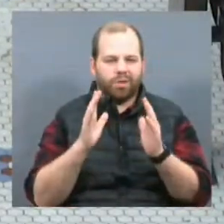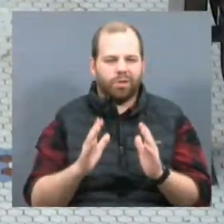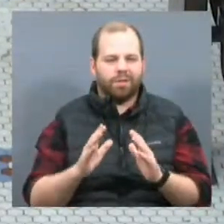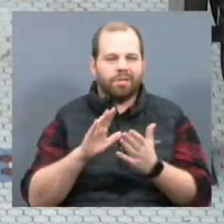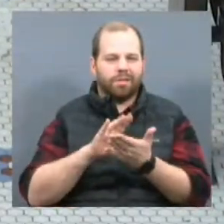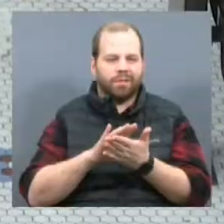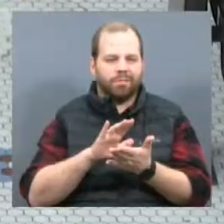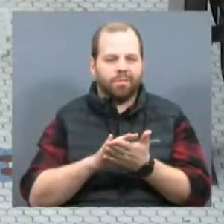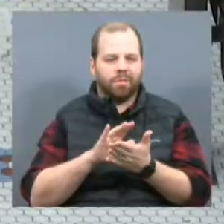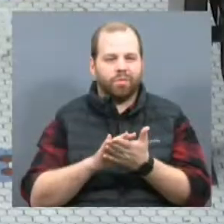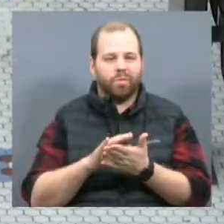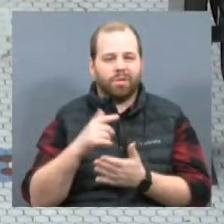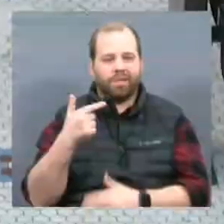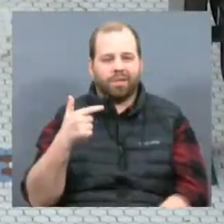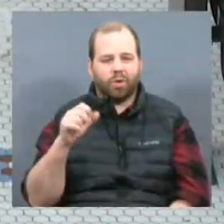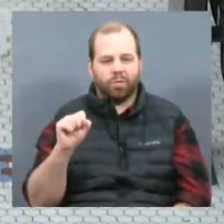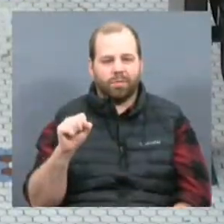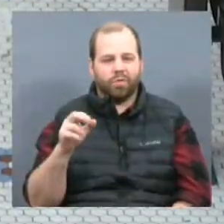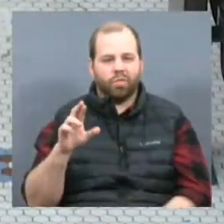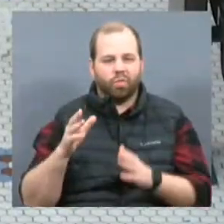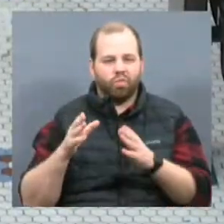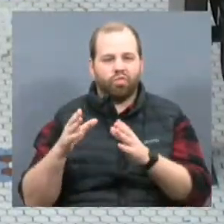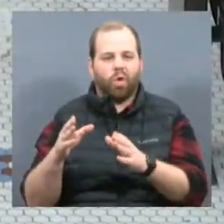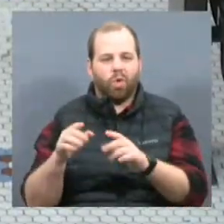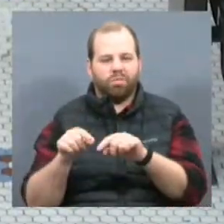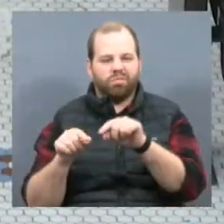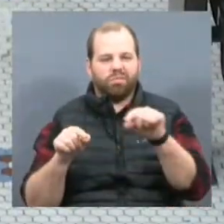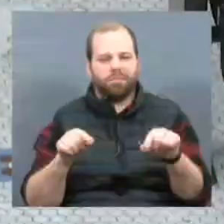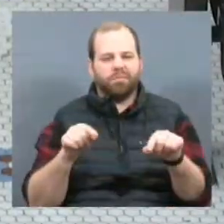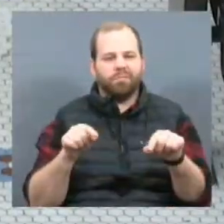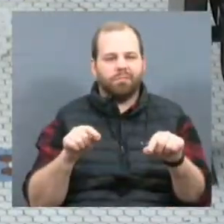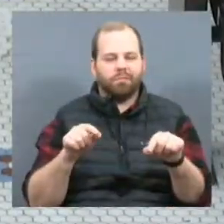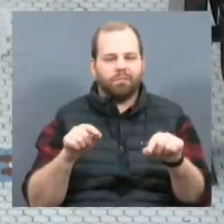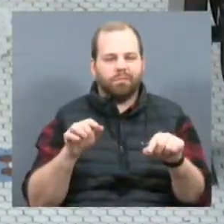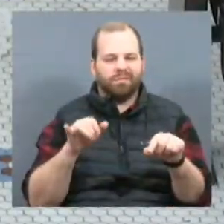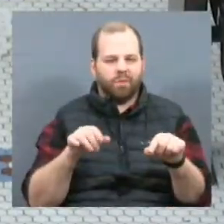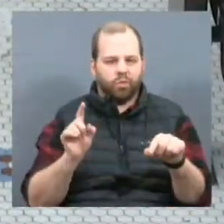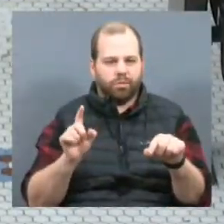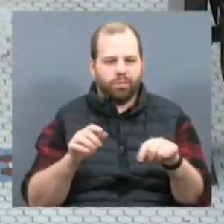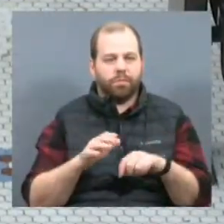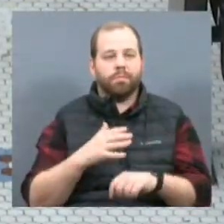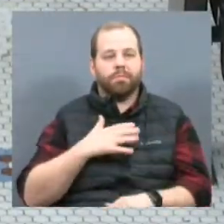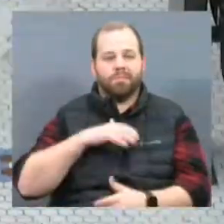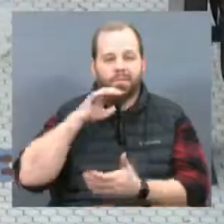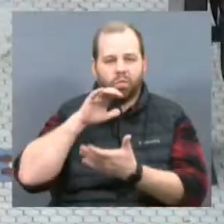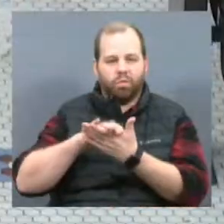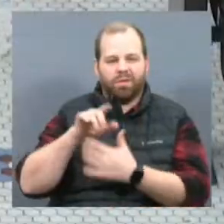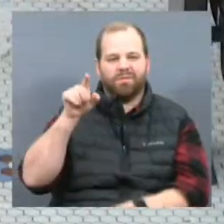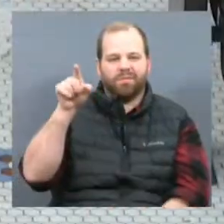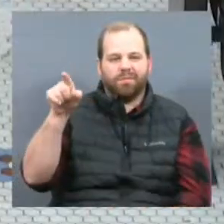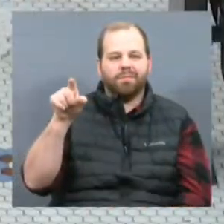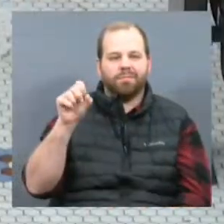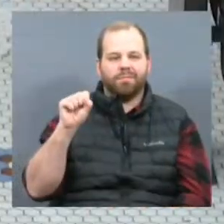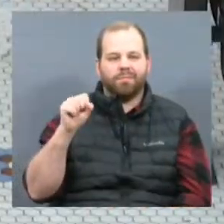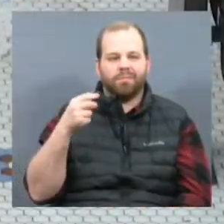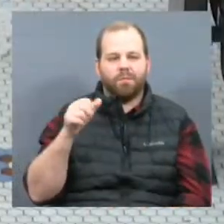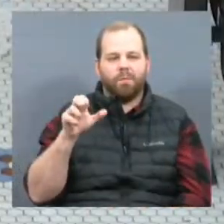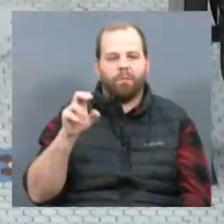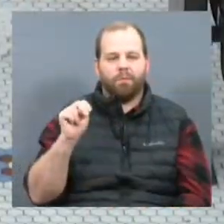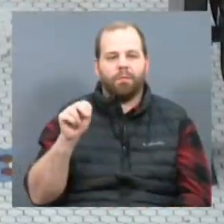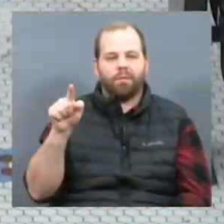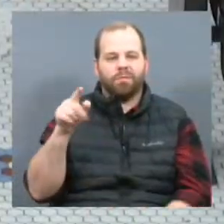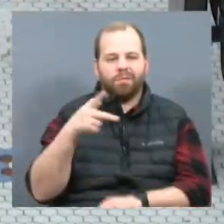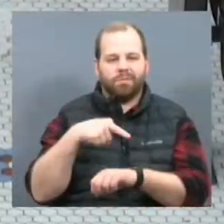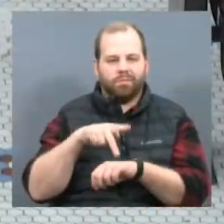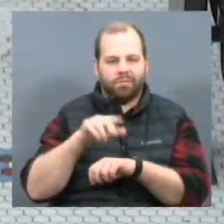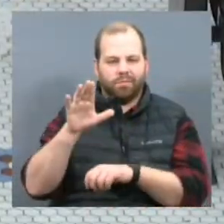Springs Road from the proposed development. Also, my wife is here with me, Sharon. She's the